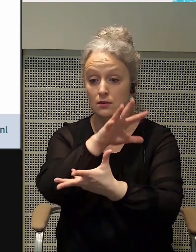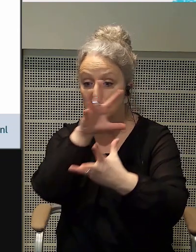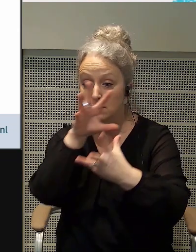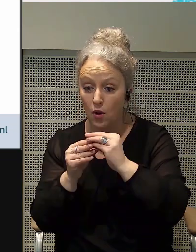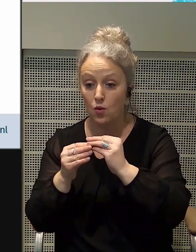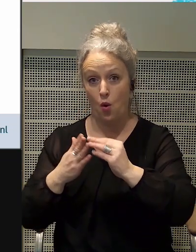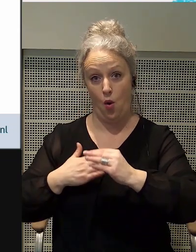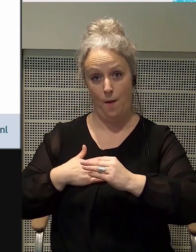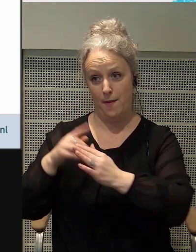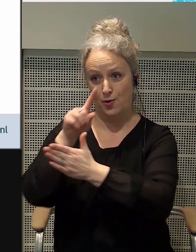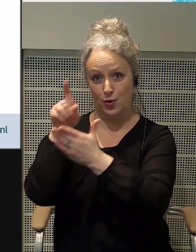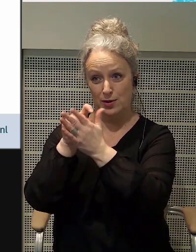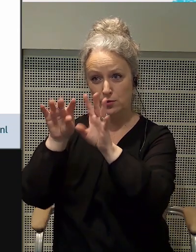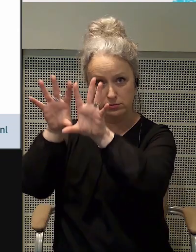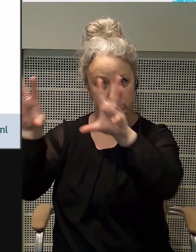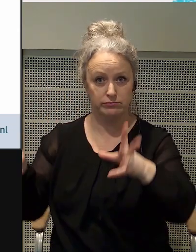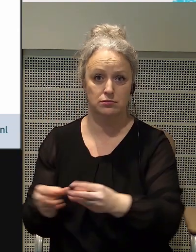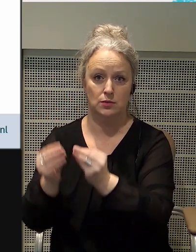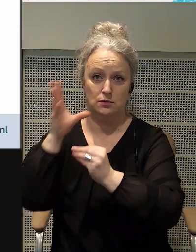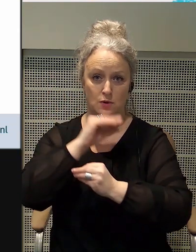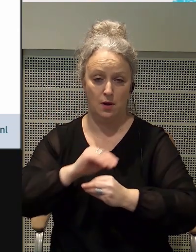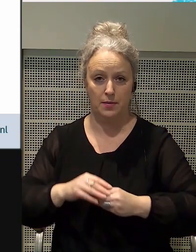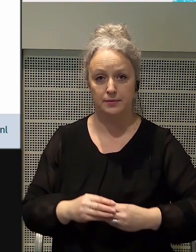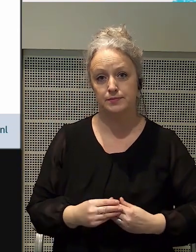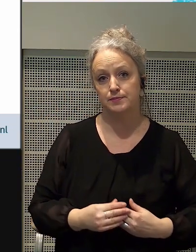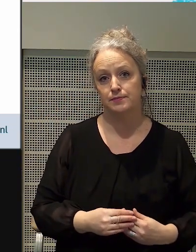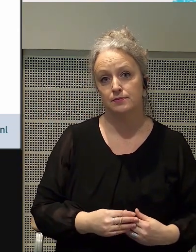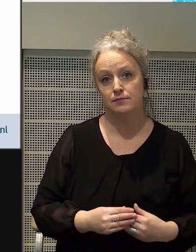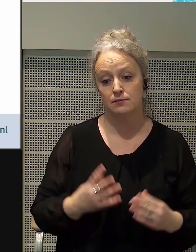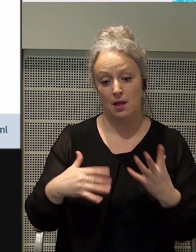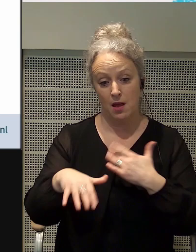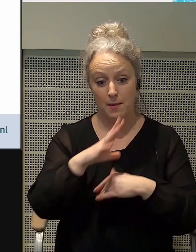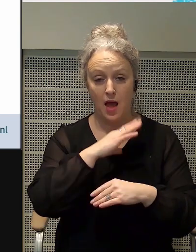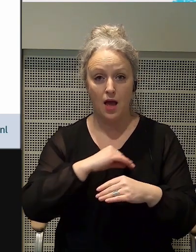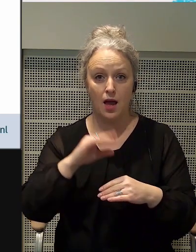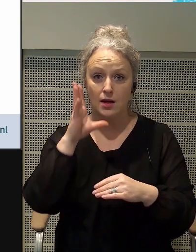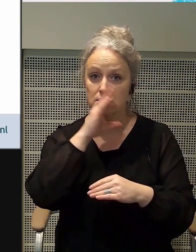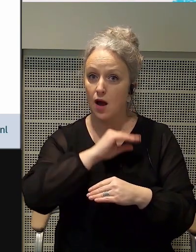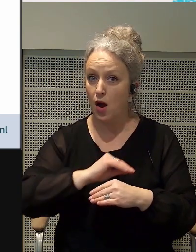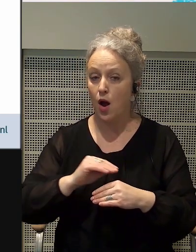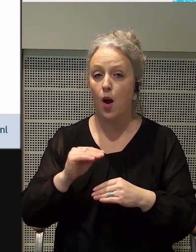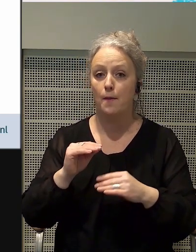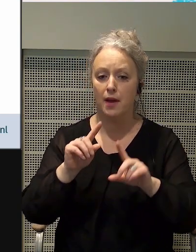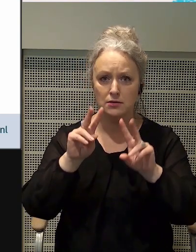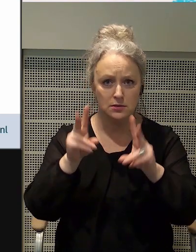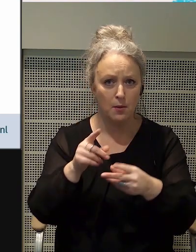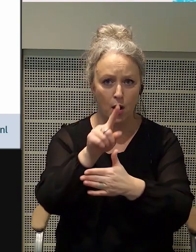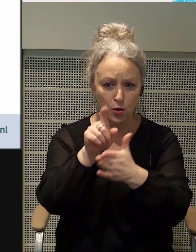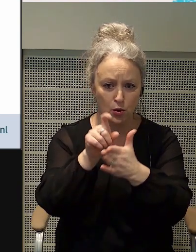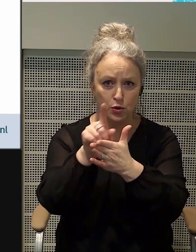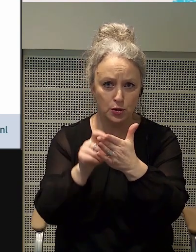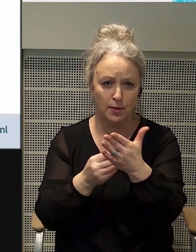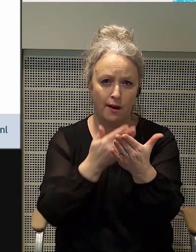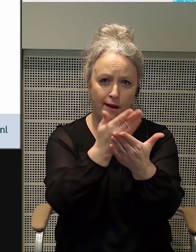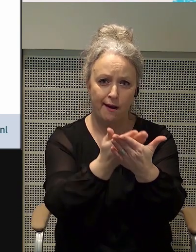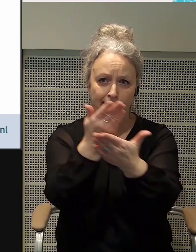same questionnaires because they can be used in different patient groups. You have computerized adaptive tests, so if the first question of a